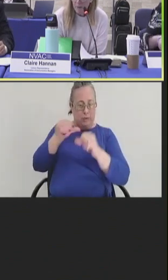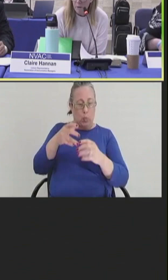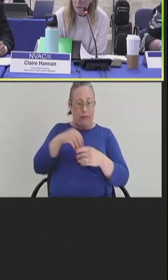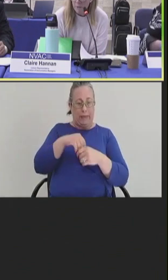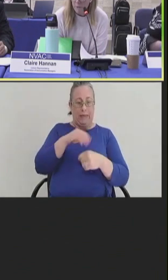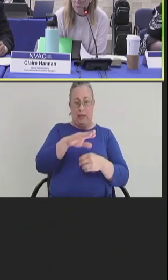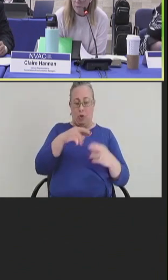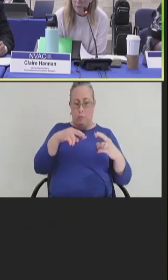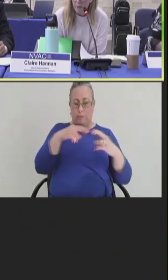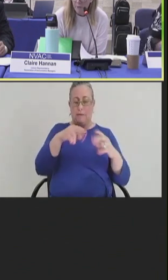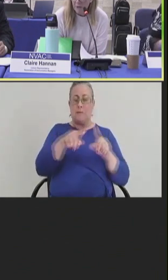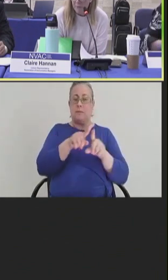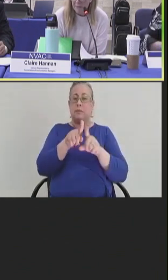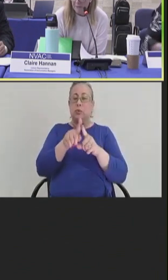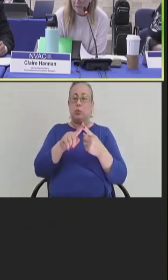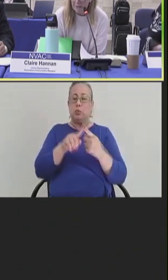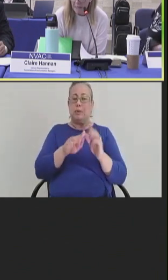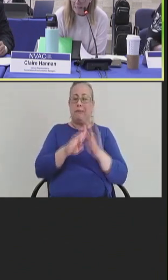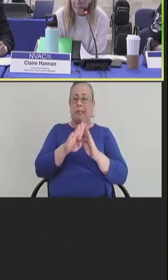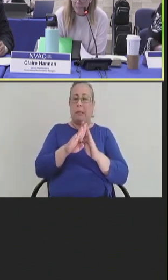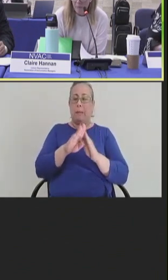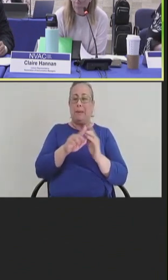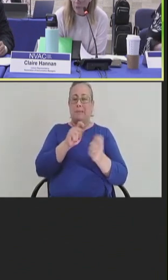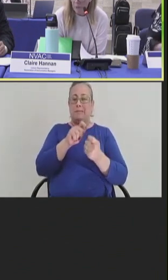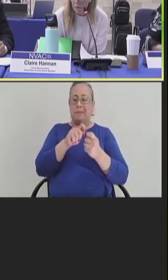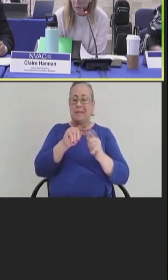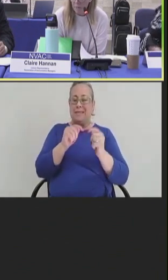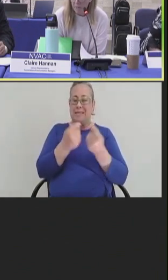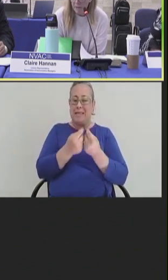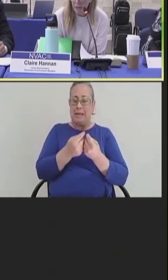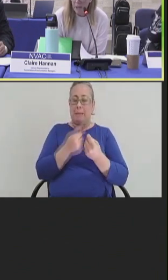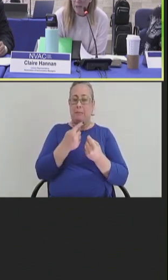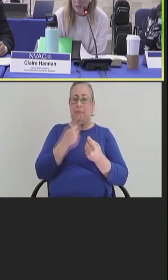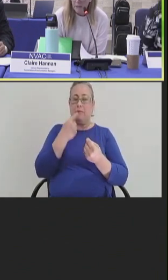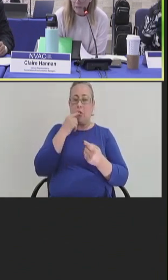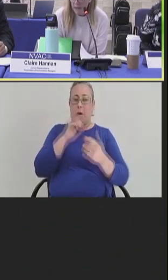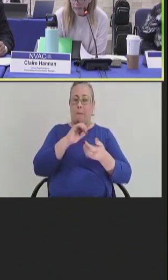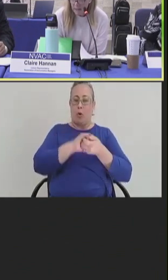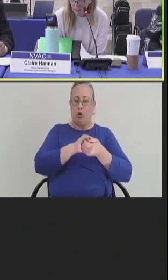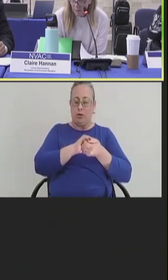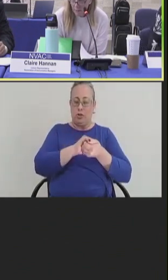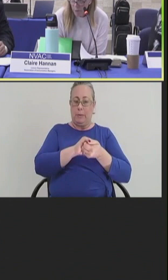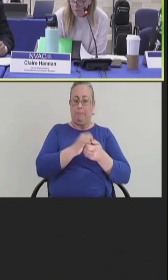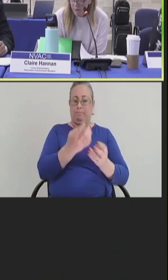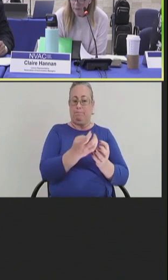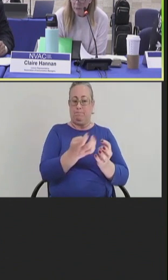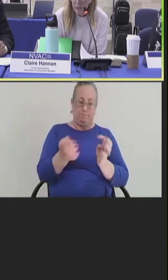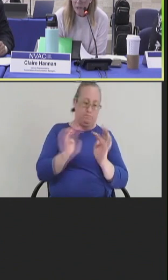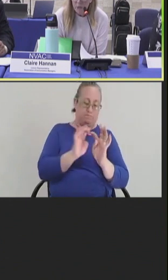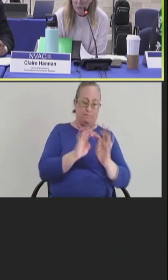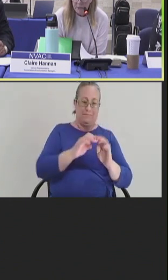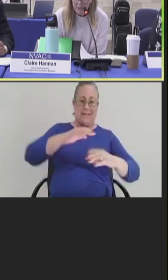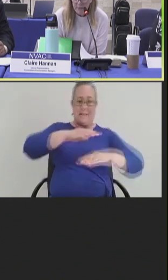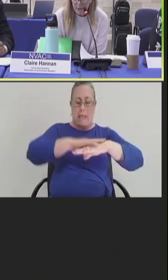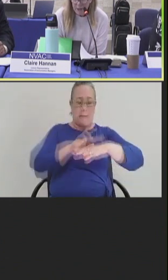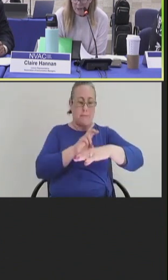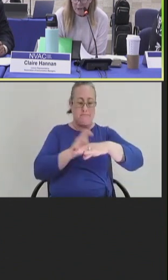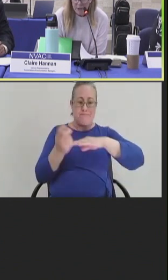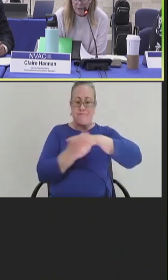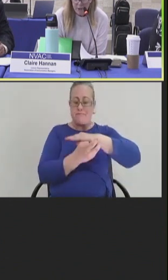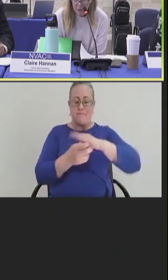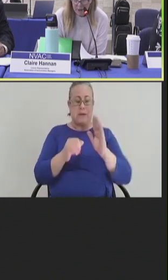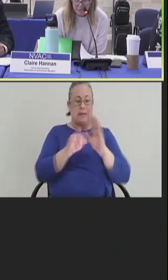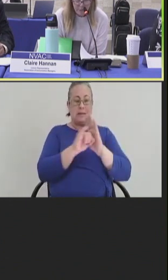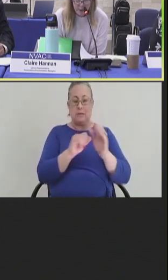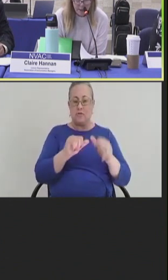then also to develop a specific team of partnerships to sit at a table in person, to identify challenges